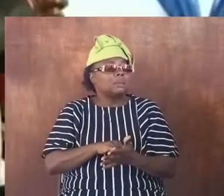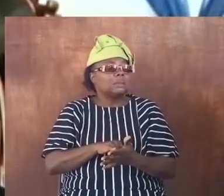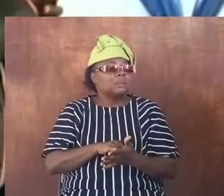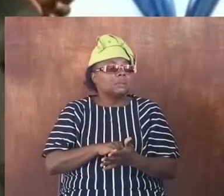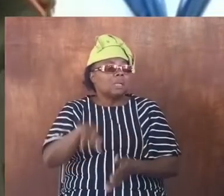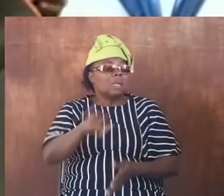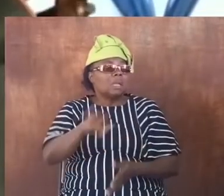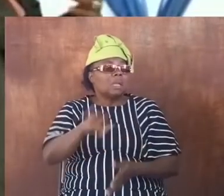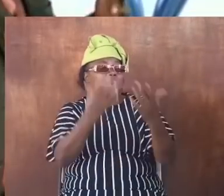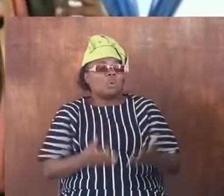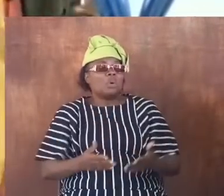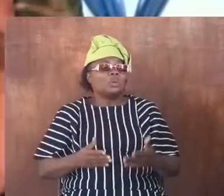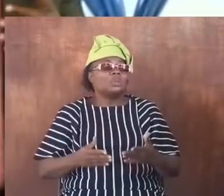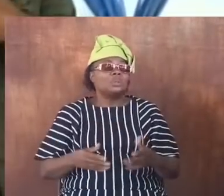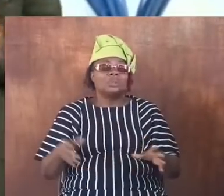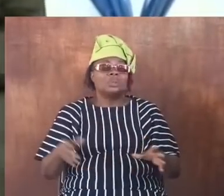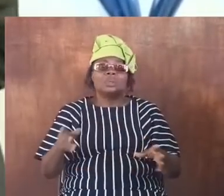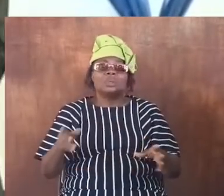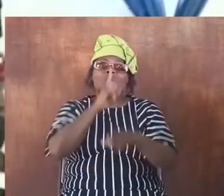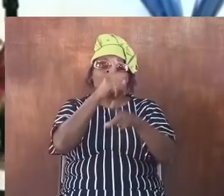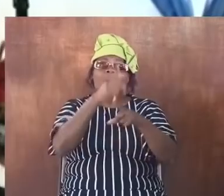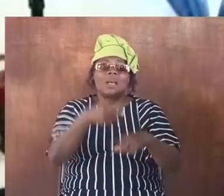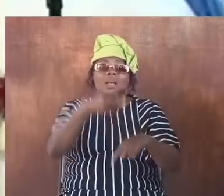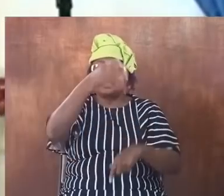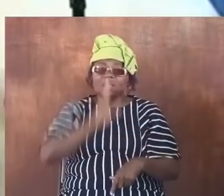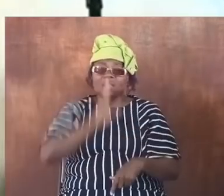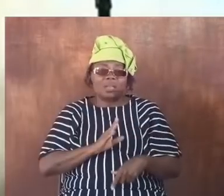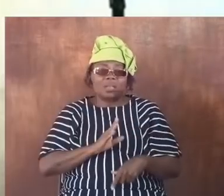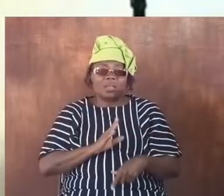I want to ask God to help me to be ready for death.